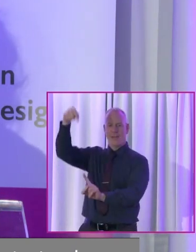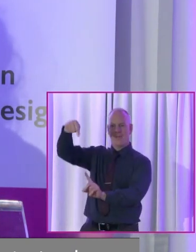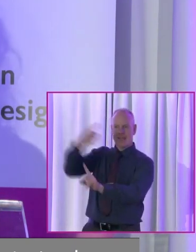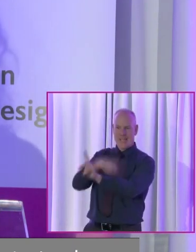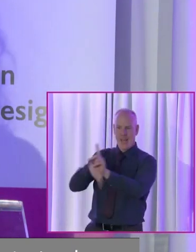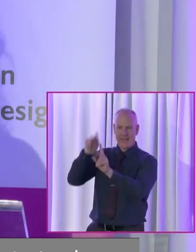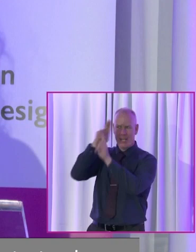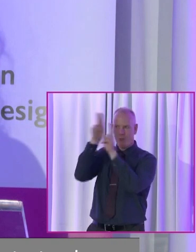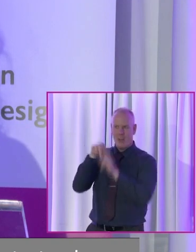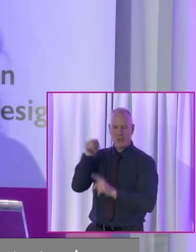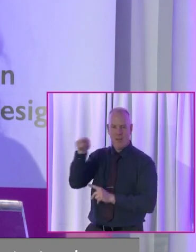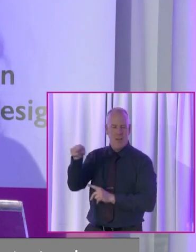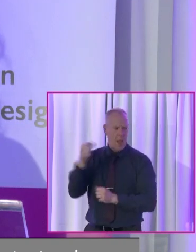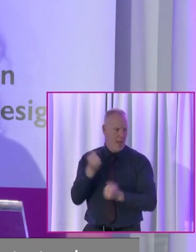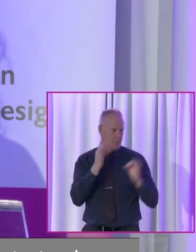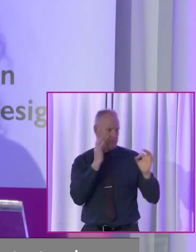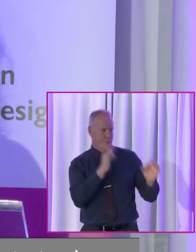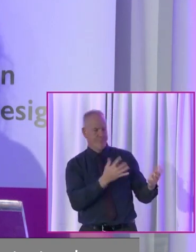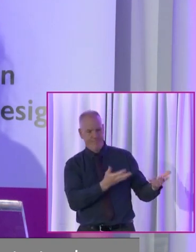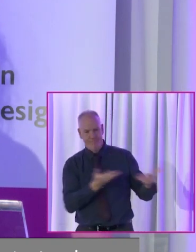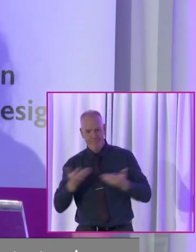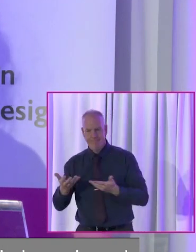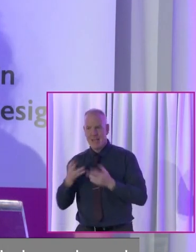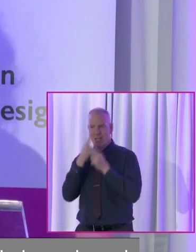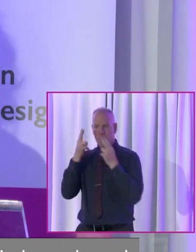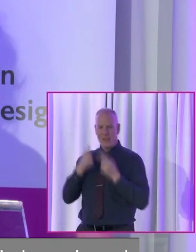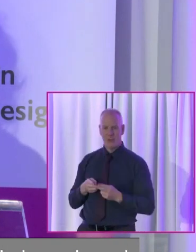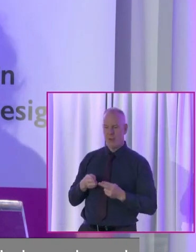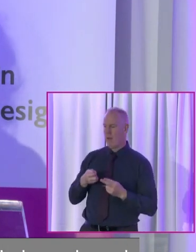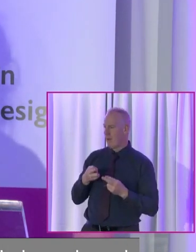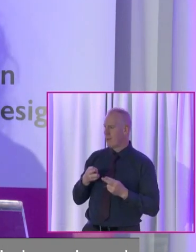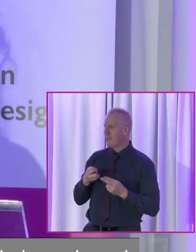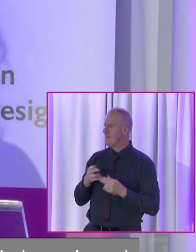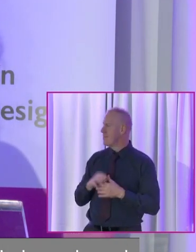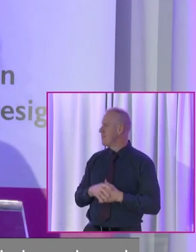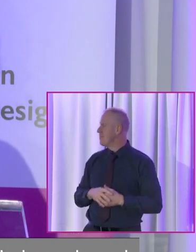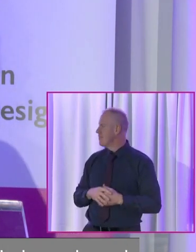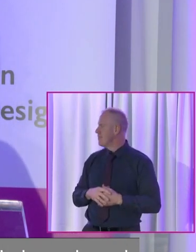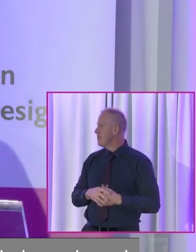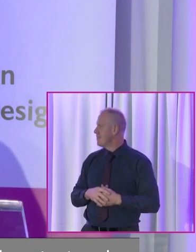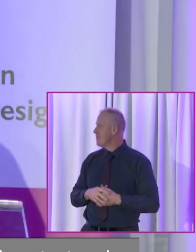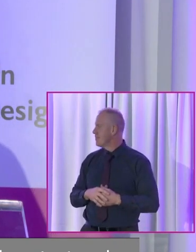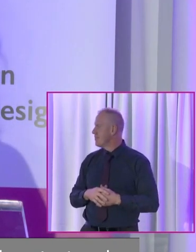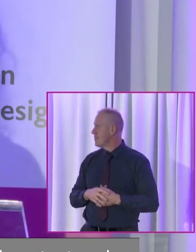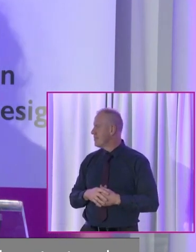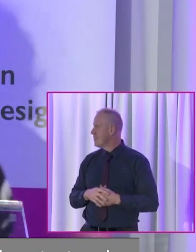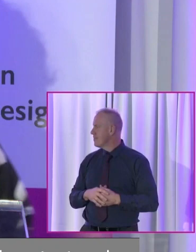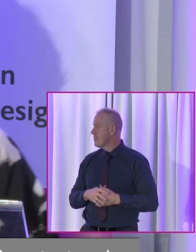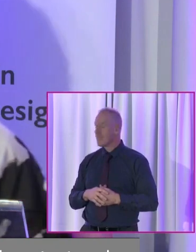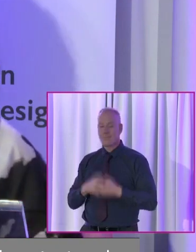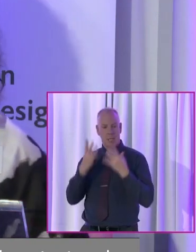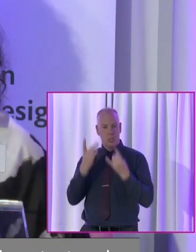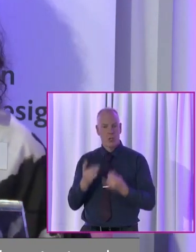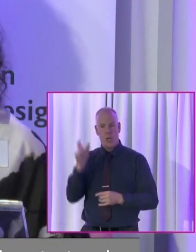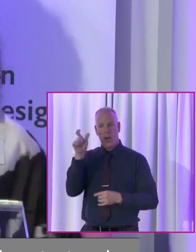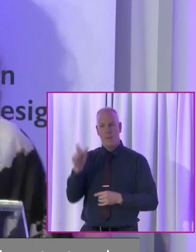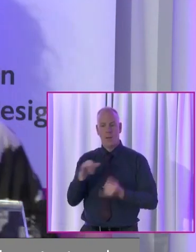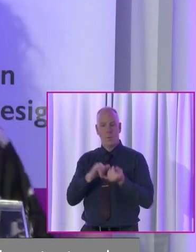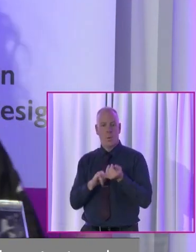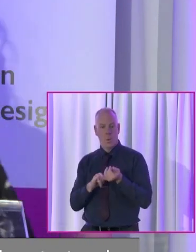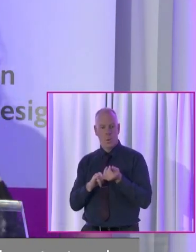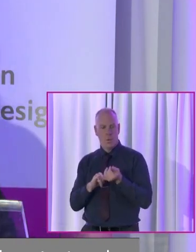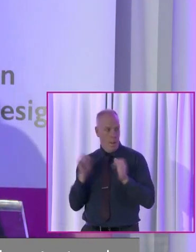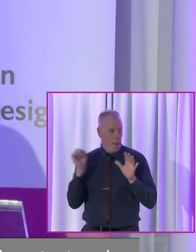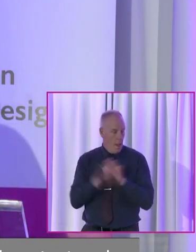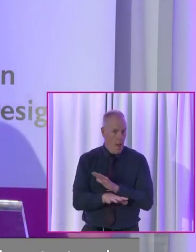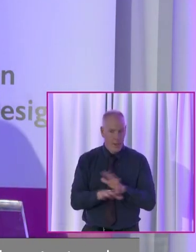disabled people, and we have some learning from the international context and initiatives. So to chair that session, I feel